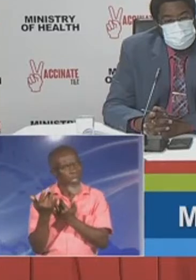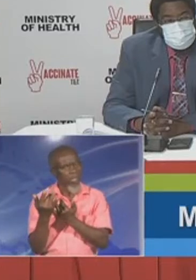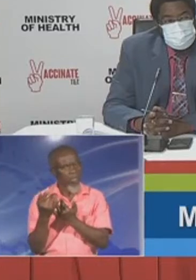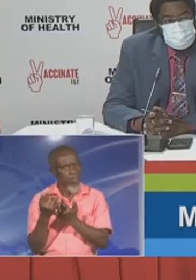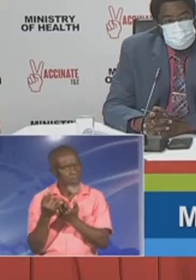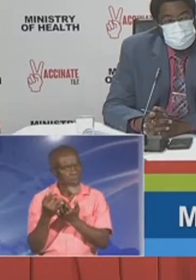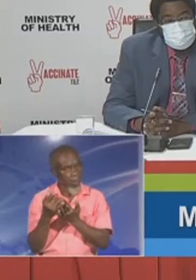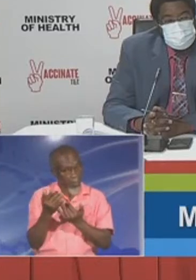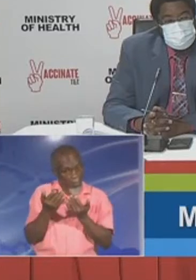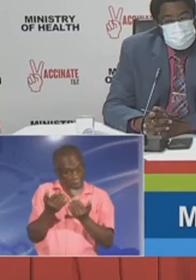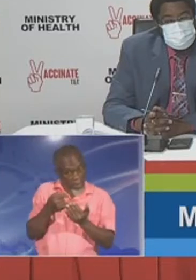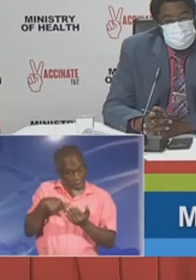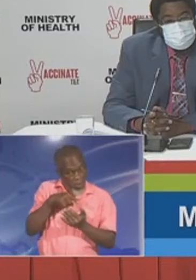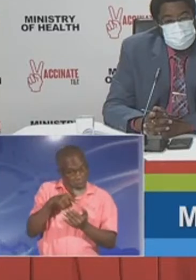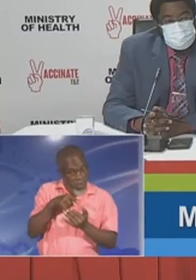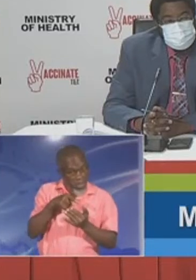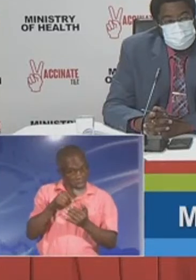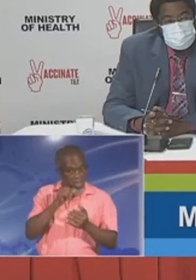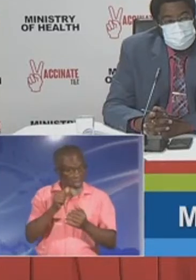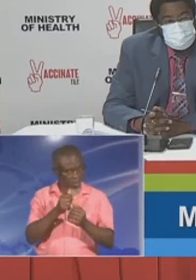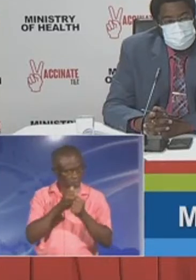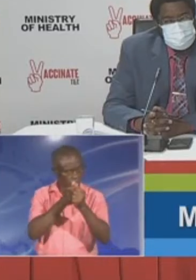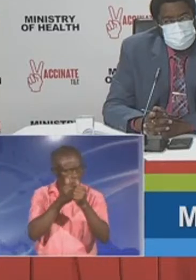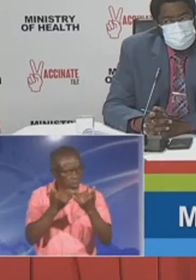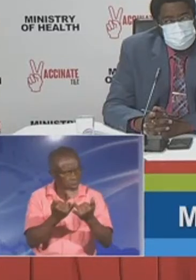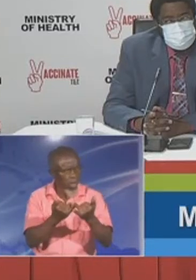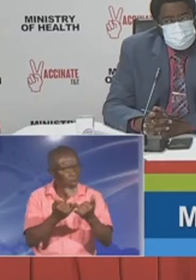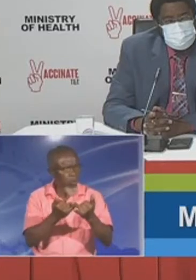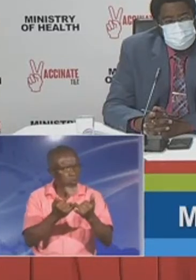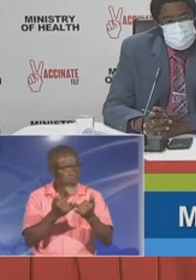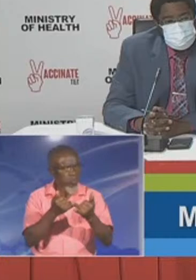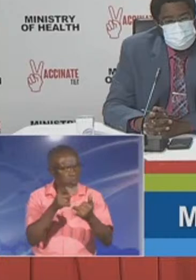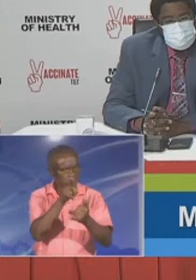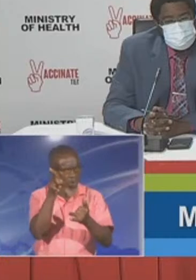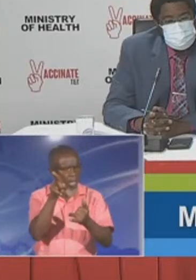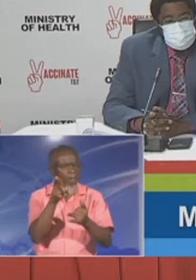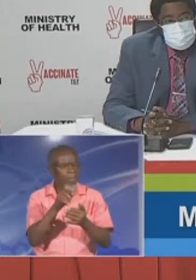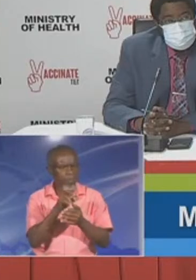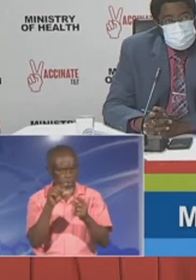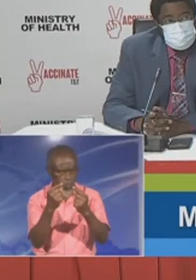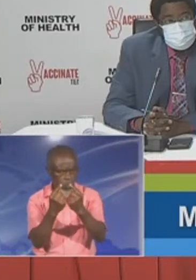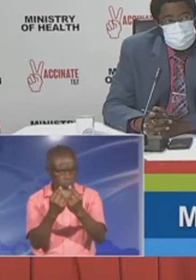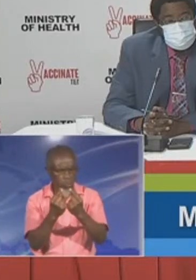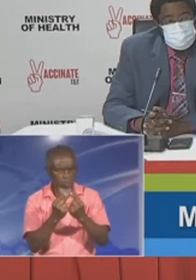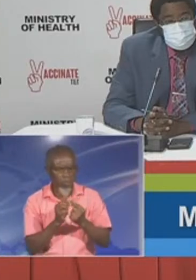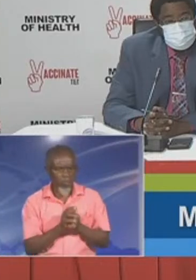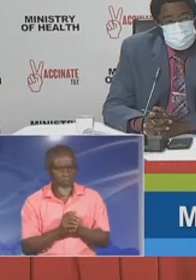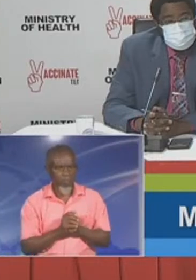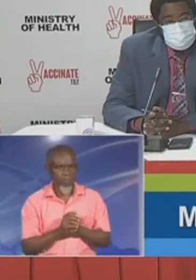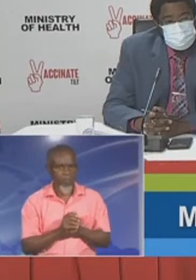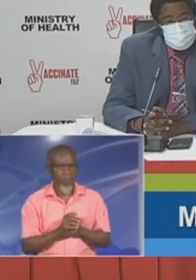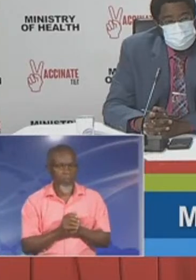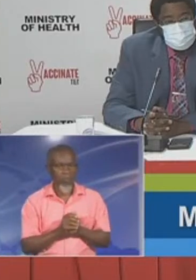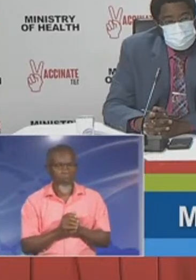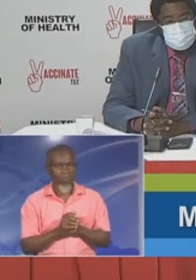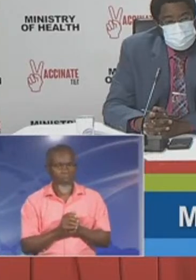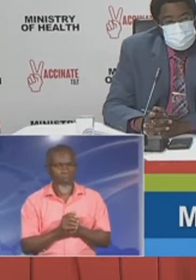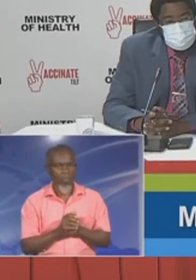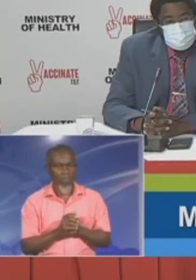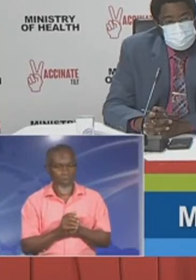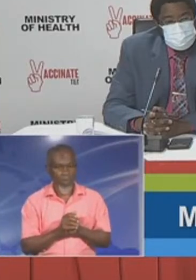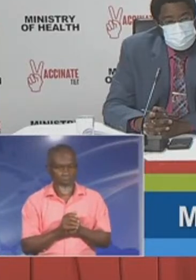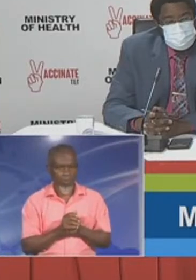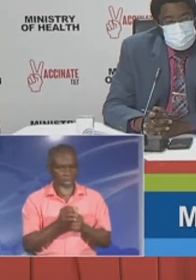international recommendations or just adjusted based on our own circumstances? And even,